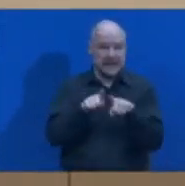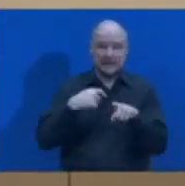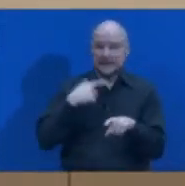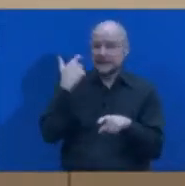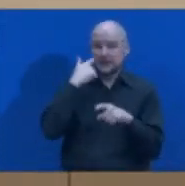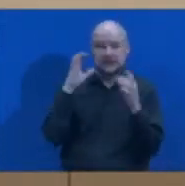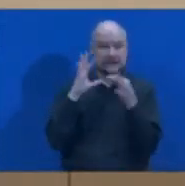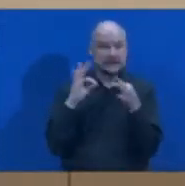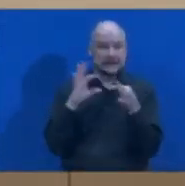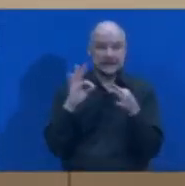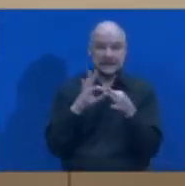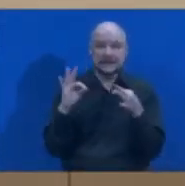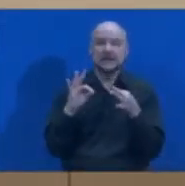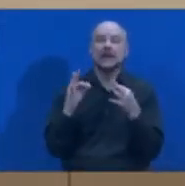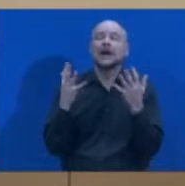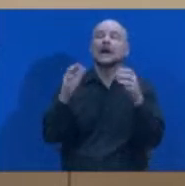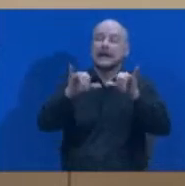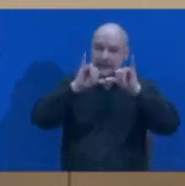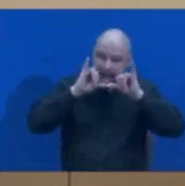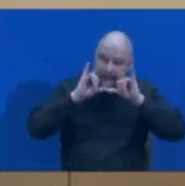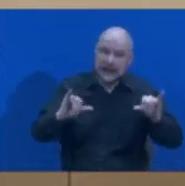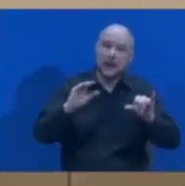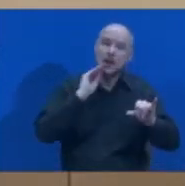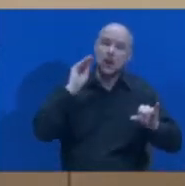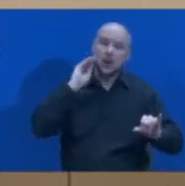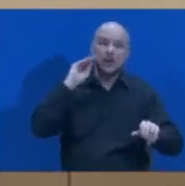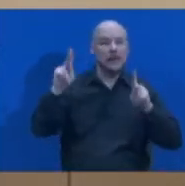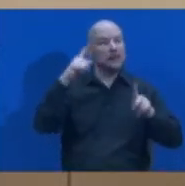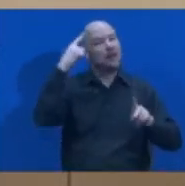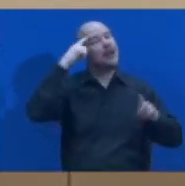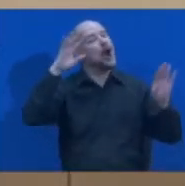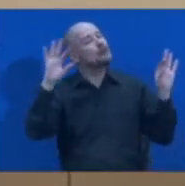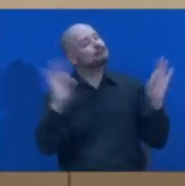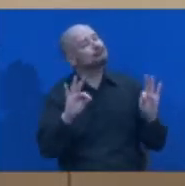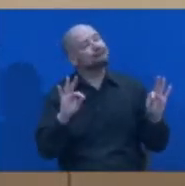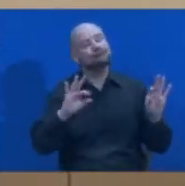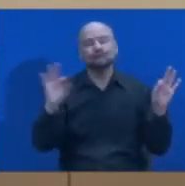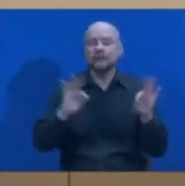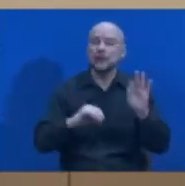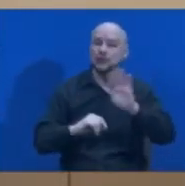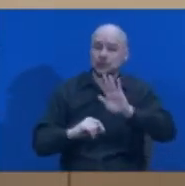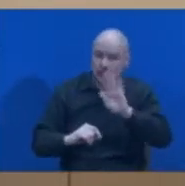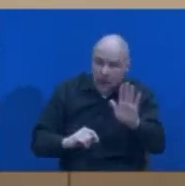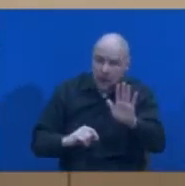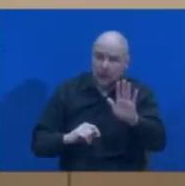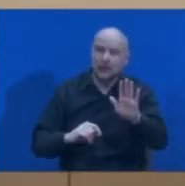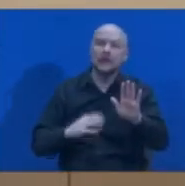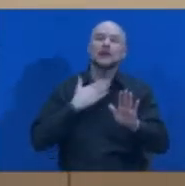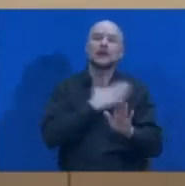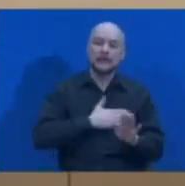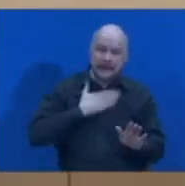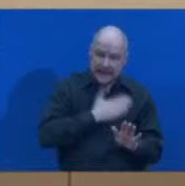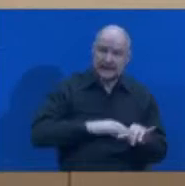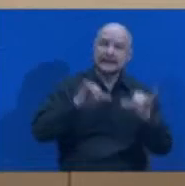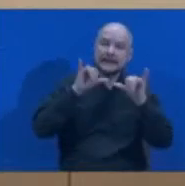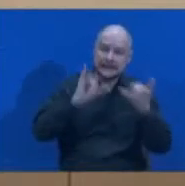people don't take the continued stay-at-home order seriously. So I would reinforce that we're asking people to do that and continue